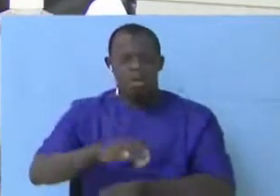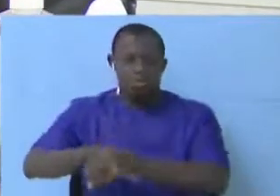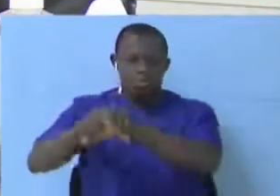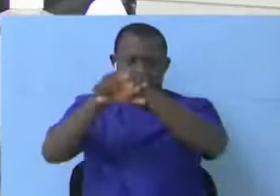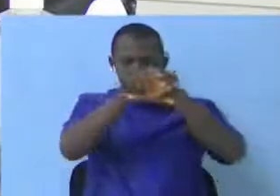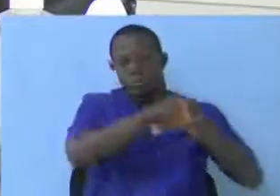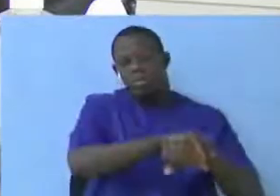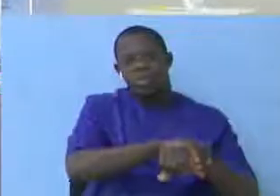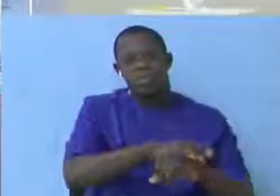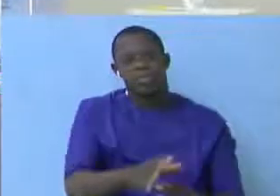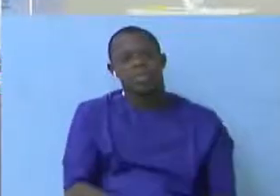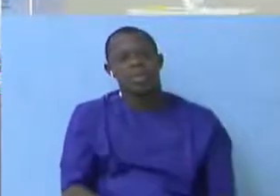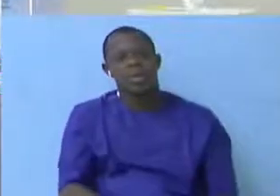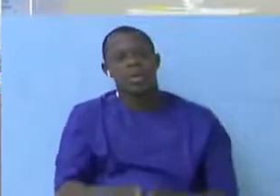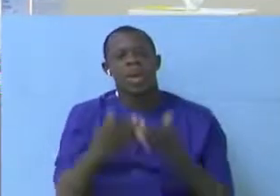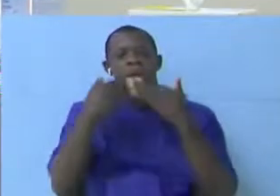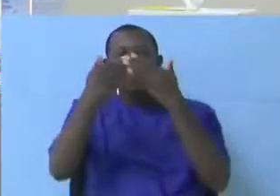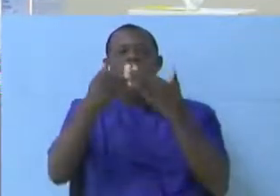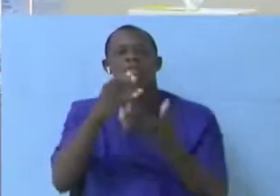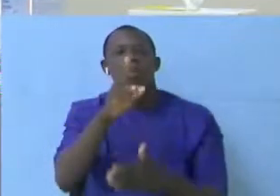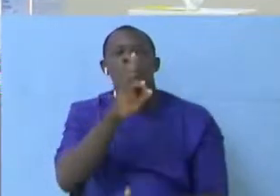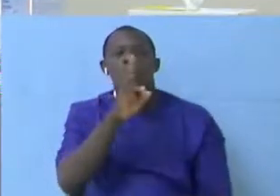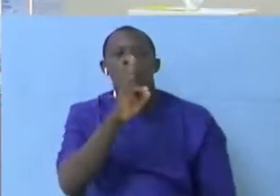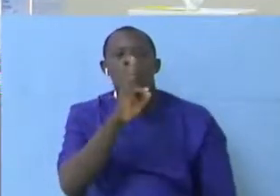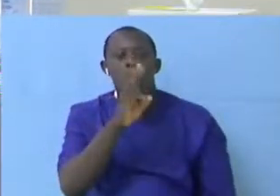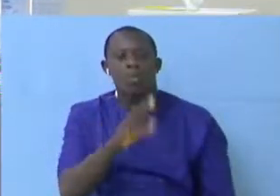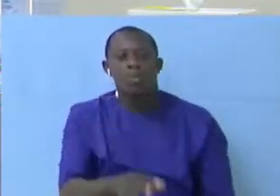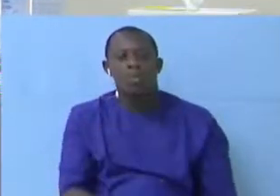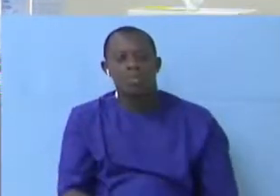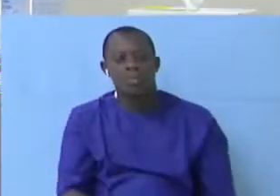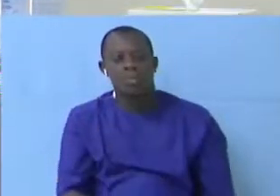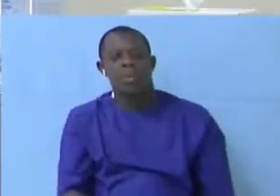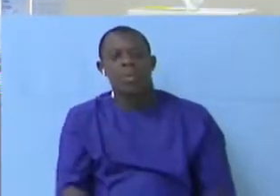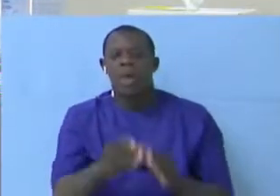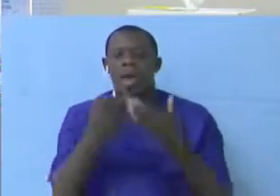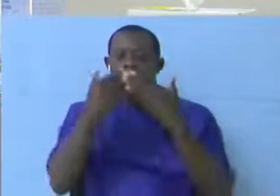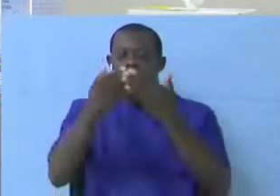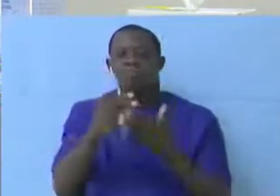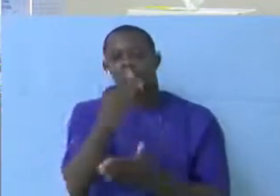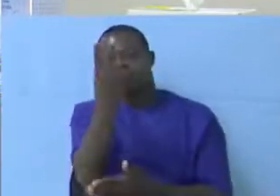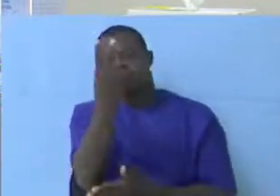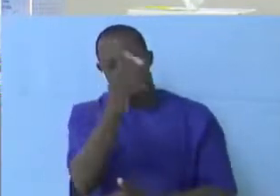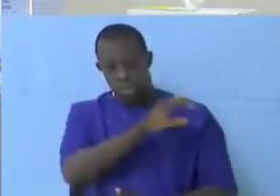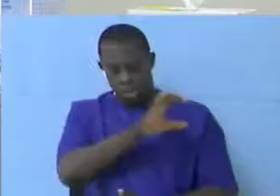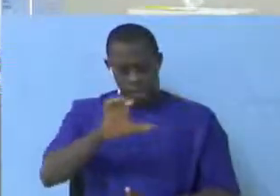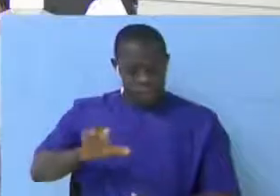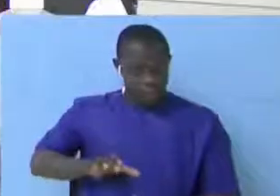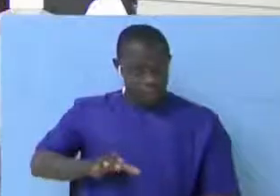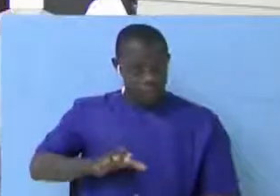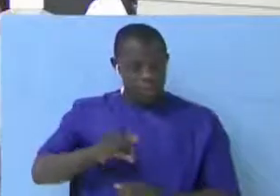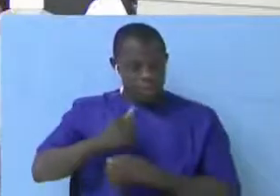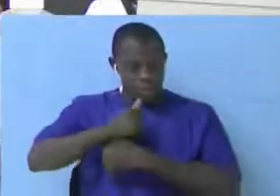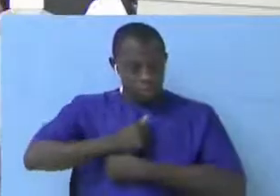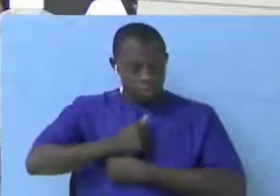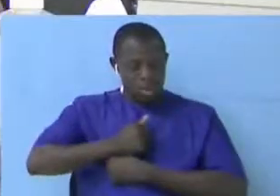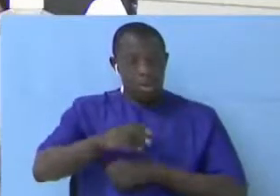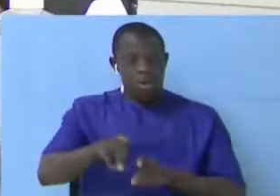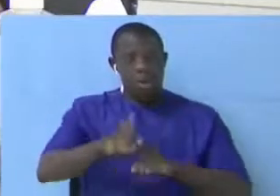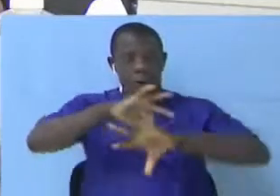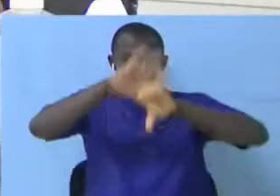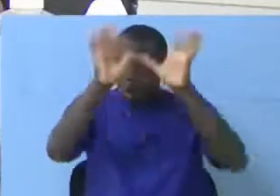And to who did they say this? To the 2 service chiefs, all of us who were there as authorities.